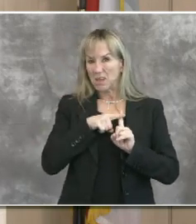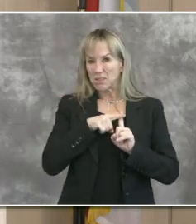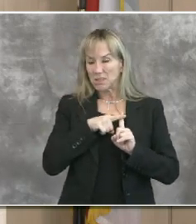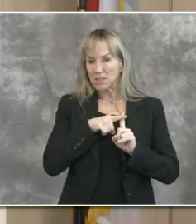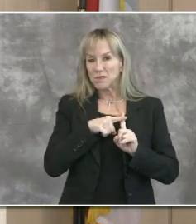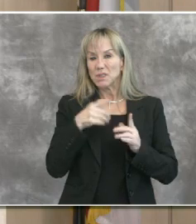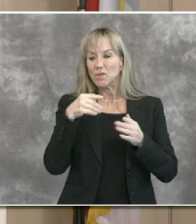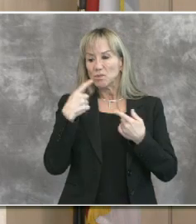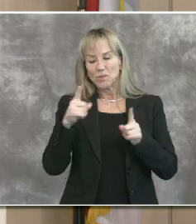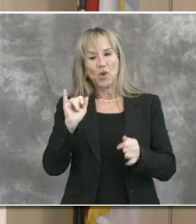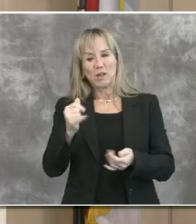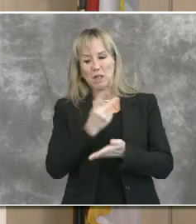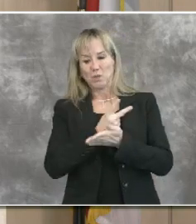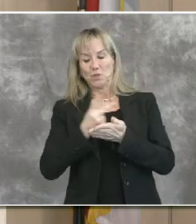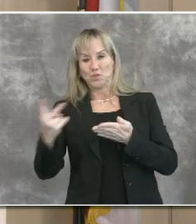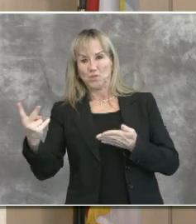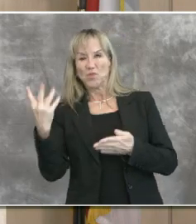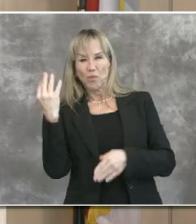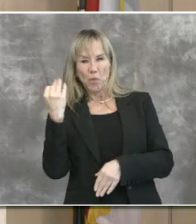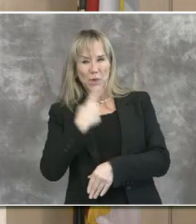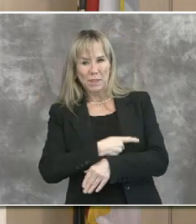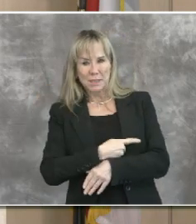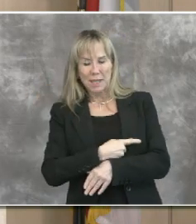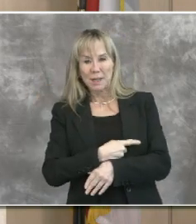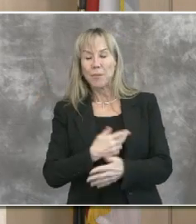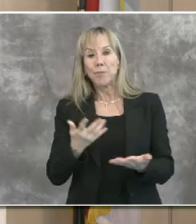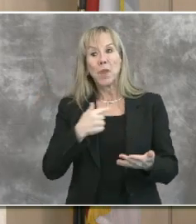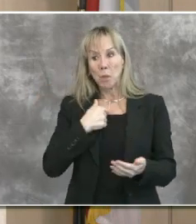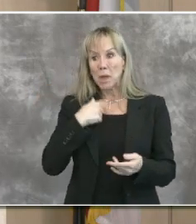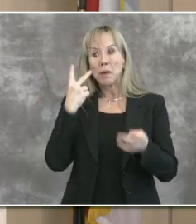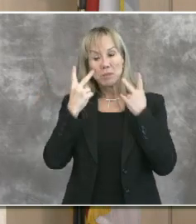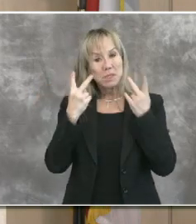a 14-day period of time. And we appear to